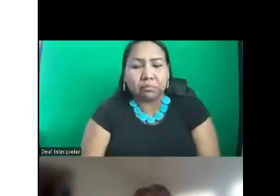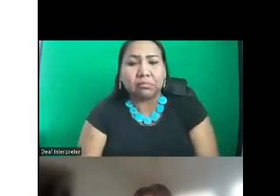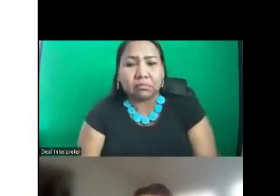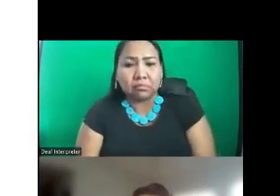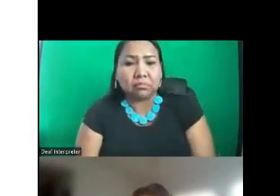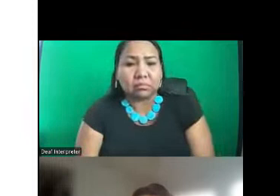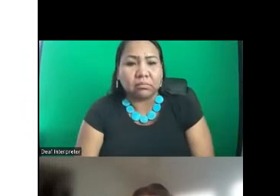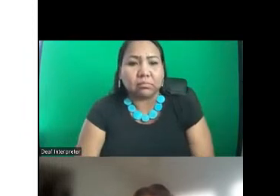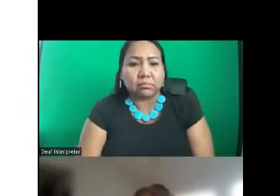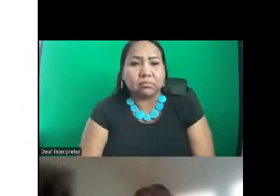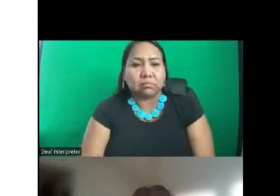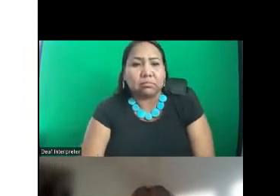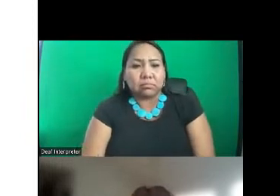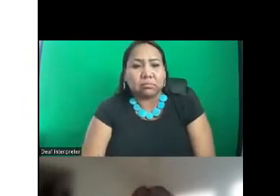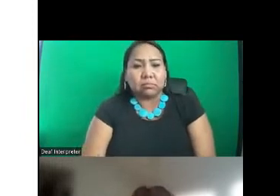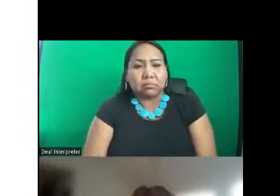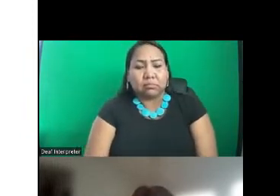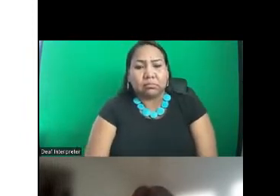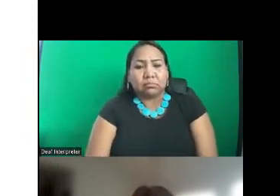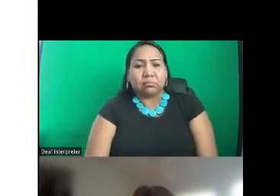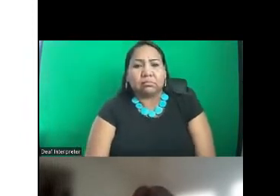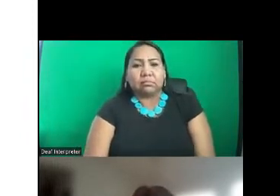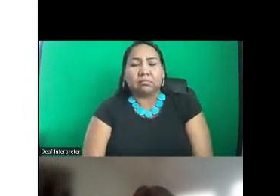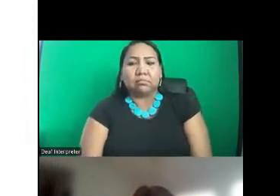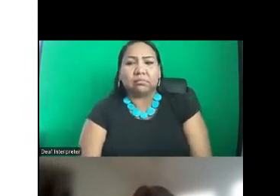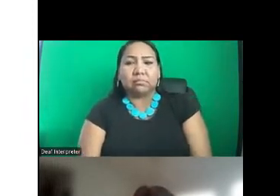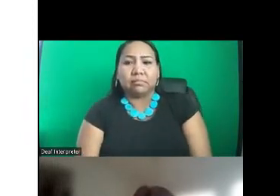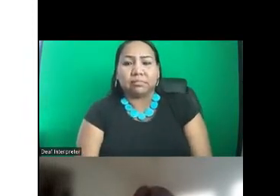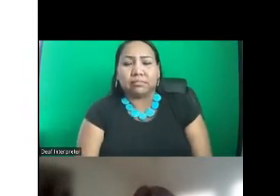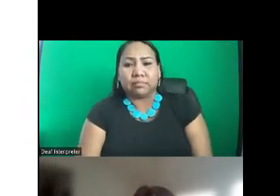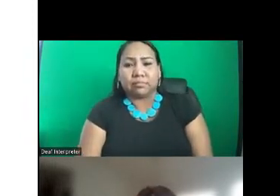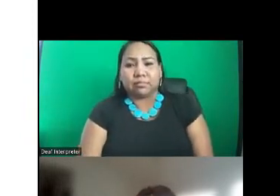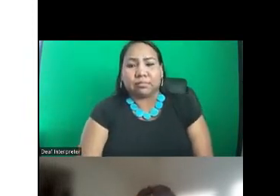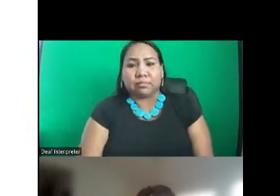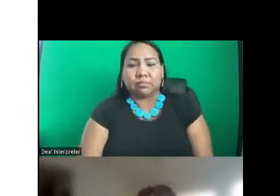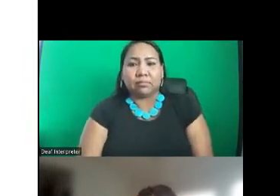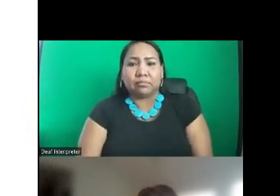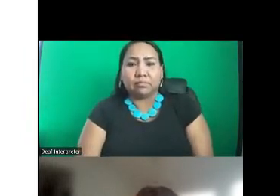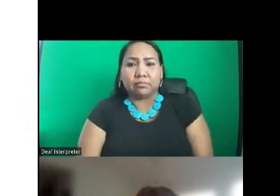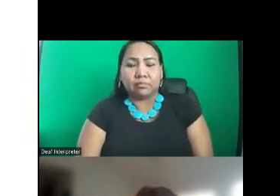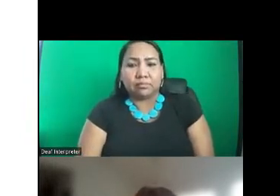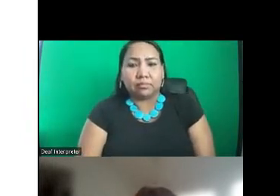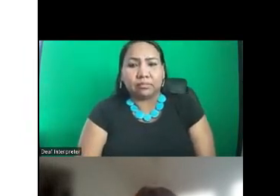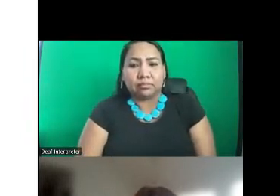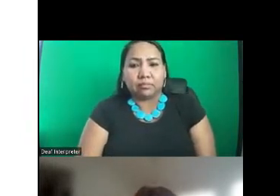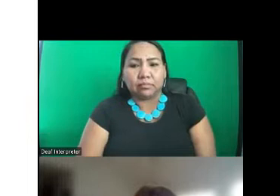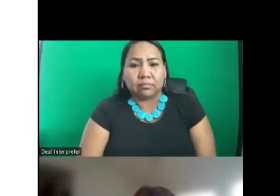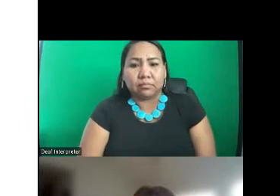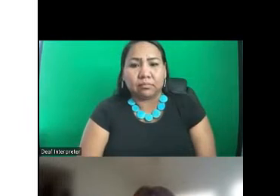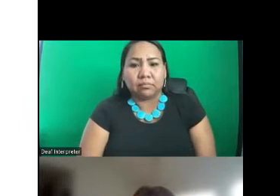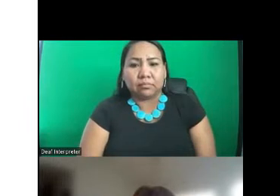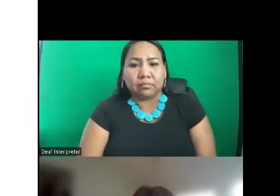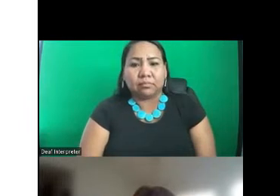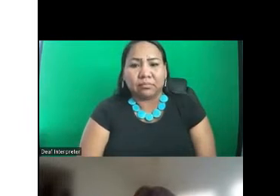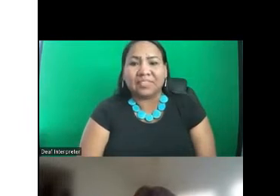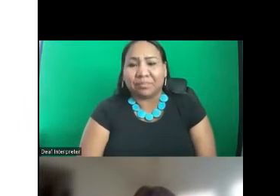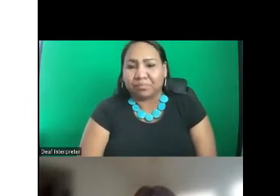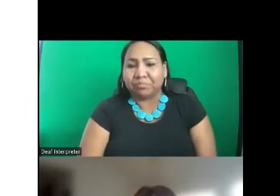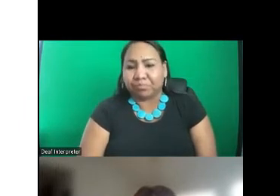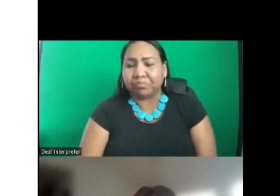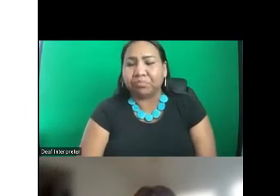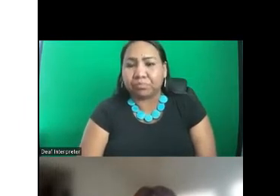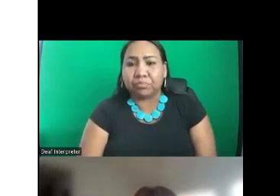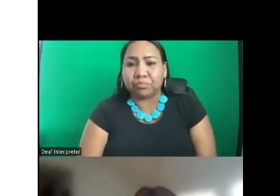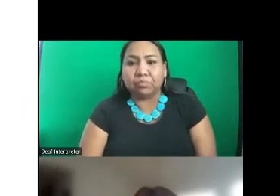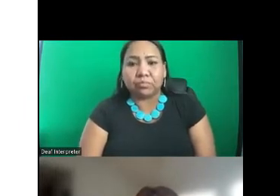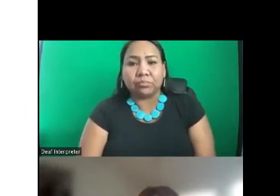of whichever speaker that you want it directed to. All right, so now let's begin the dialogue. Next